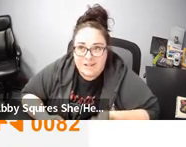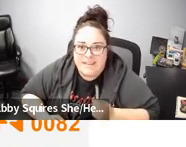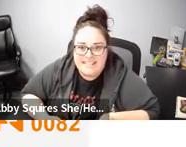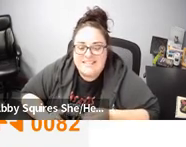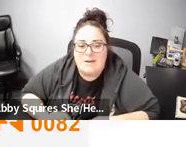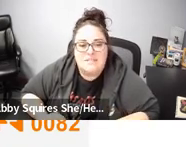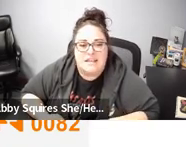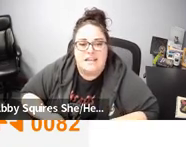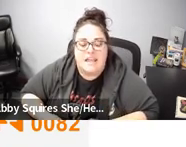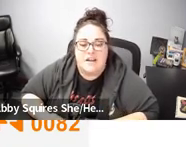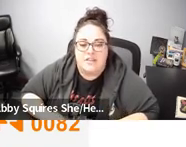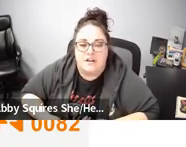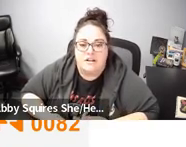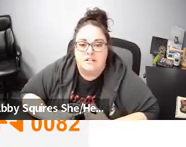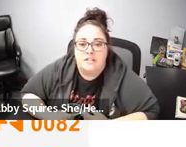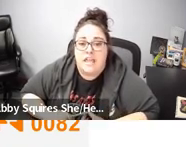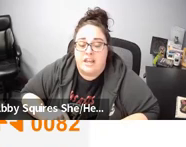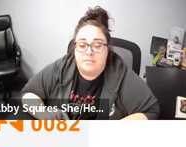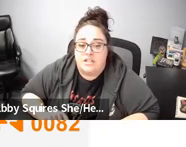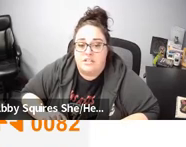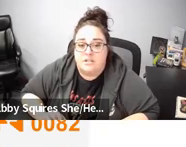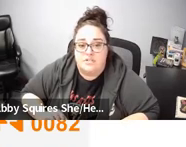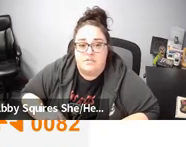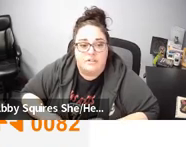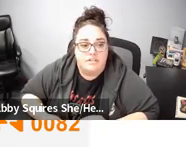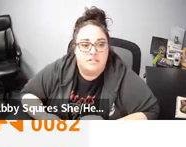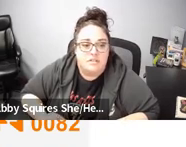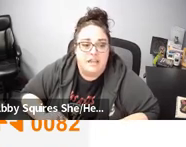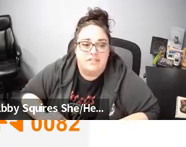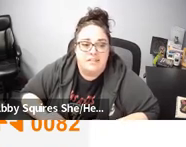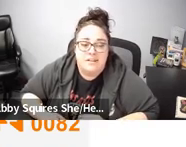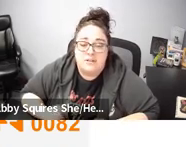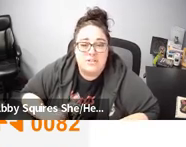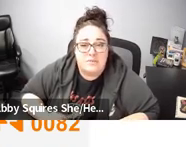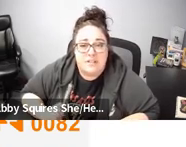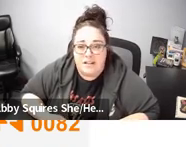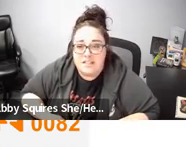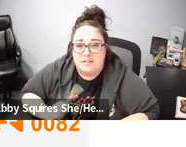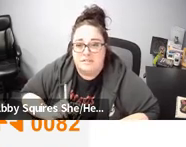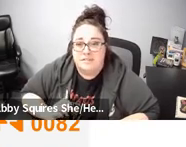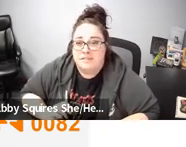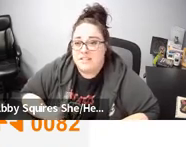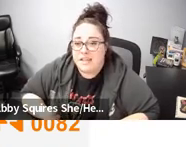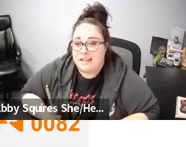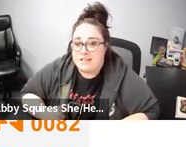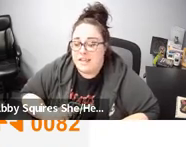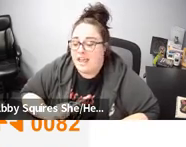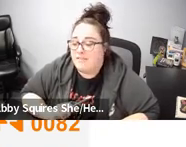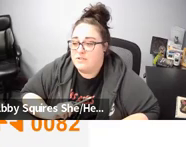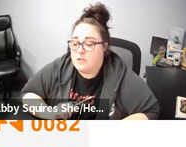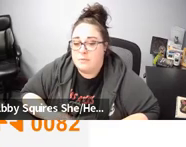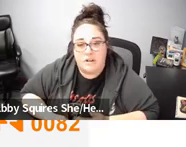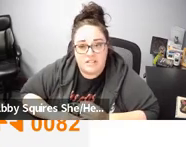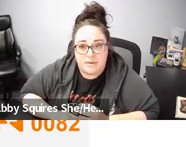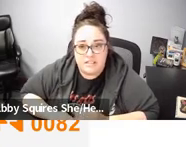the handle-based thumbstick and other adaptations to controllers. And they're just a really awesome site. They